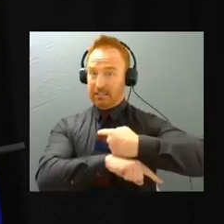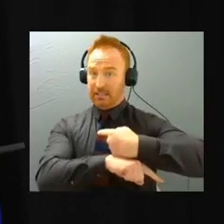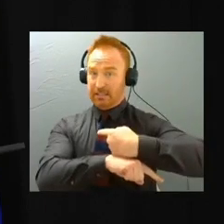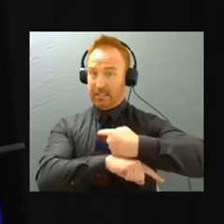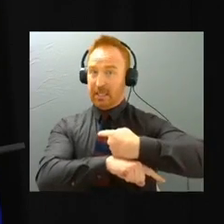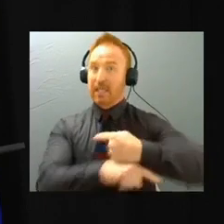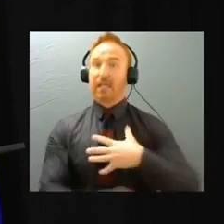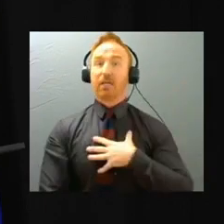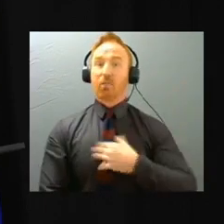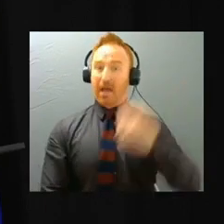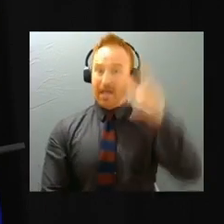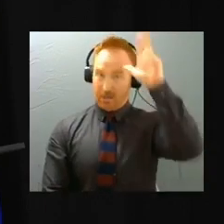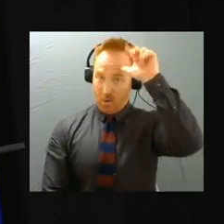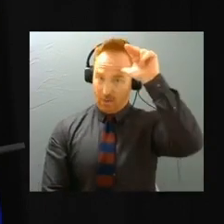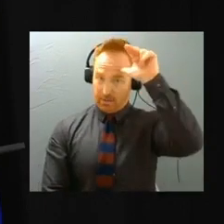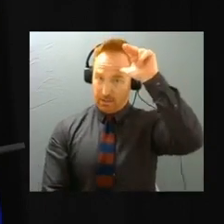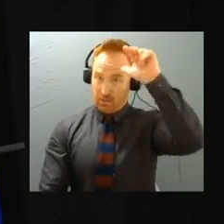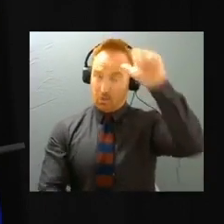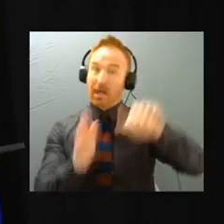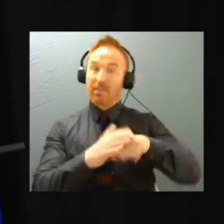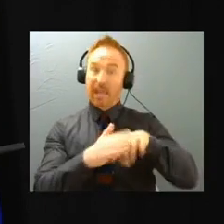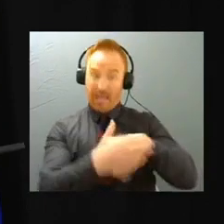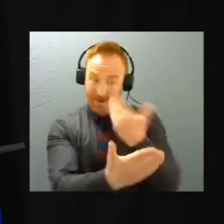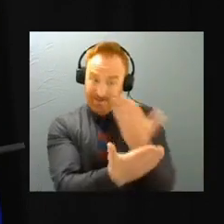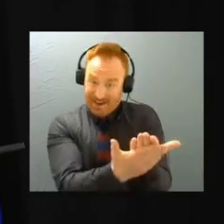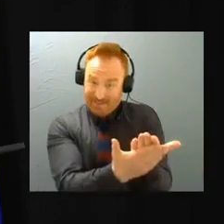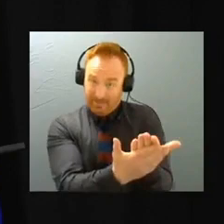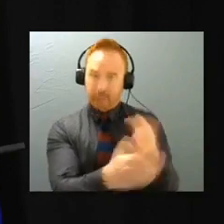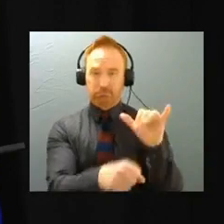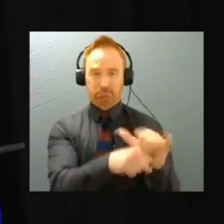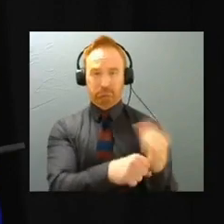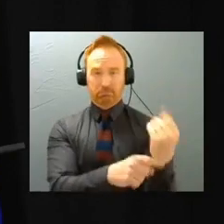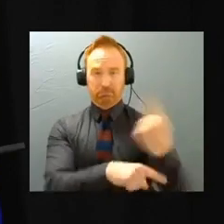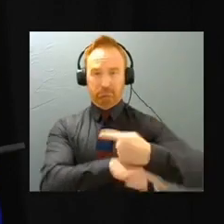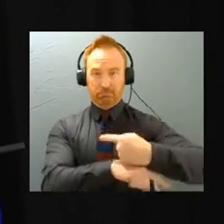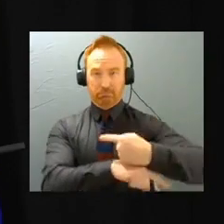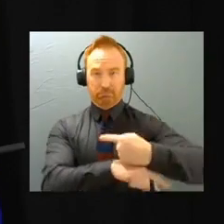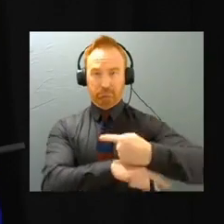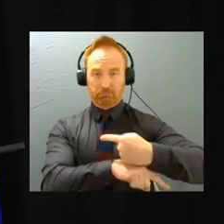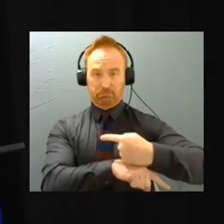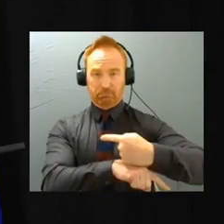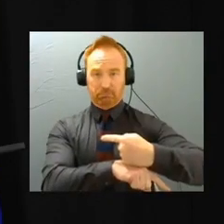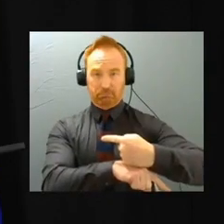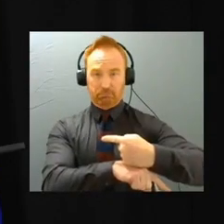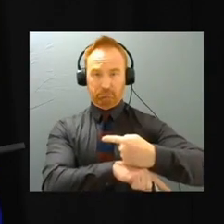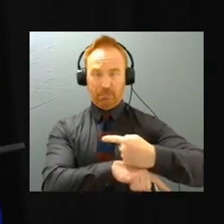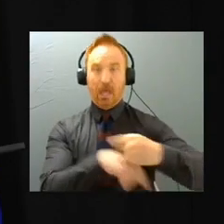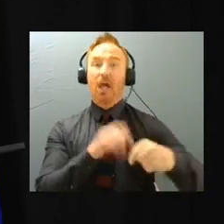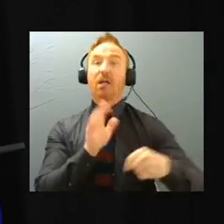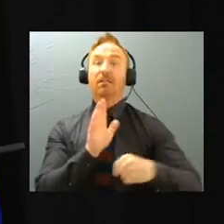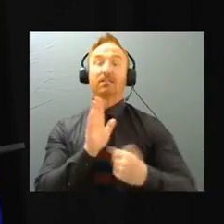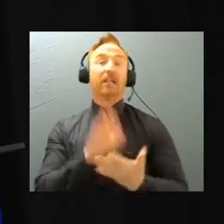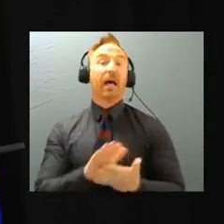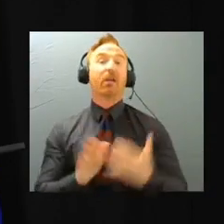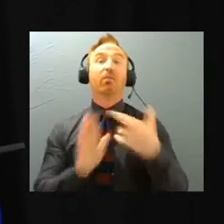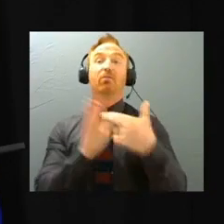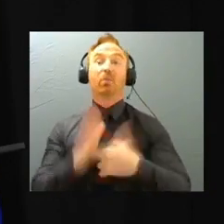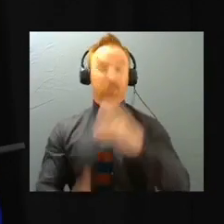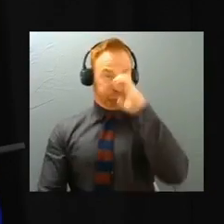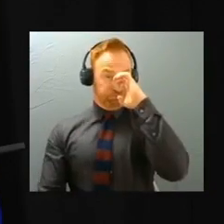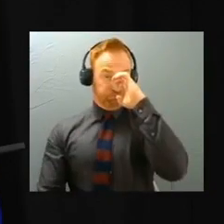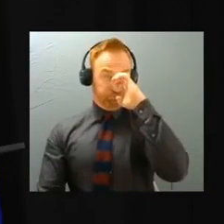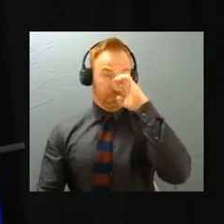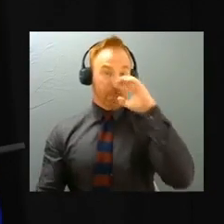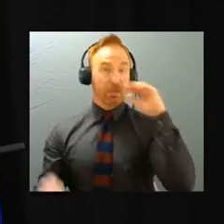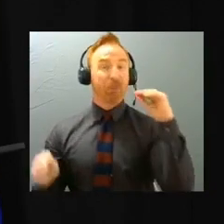Whitehorse upon arrival. As we lift restrictions, we again need to strike a balance between protecting the health